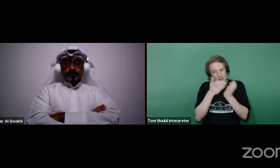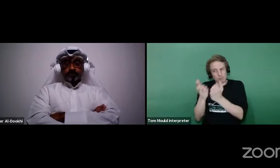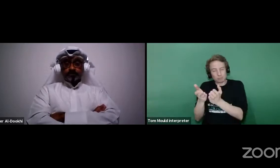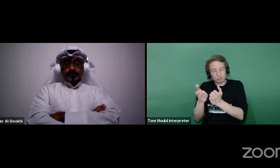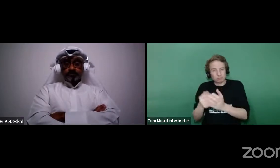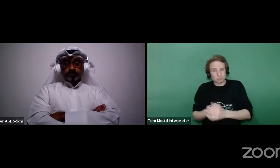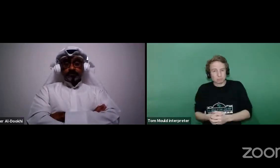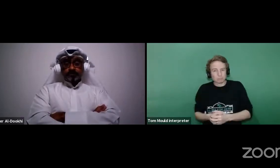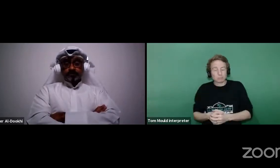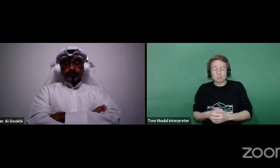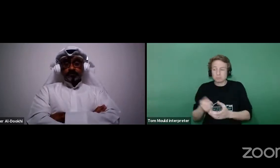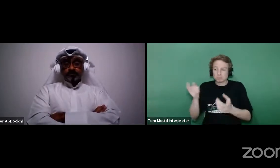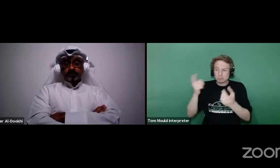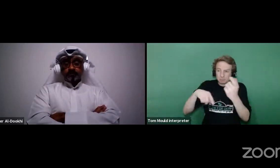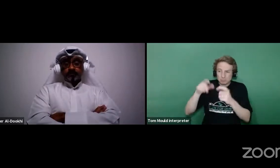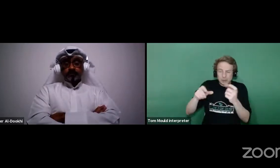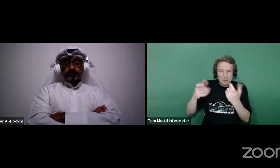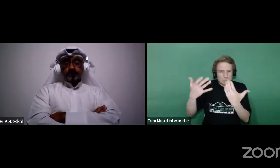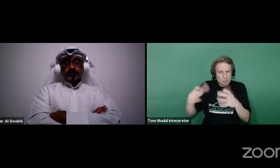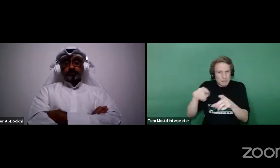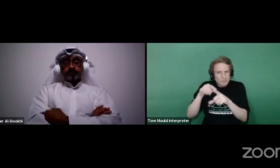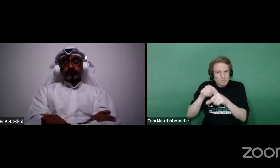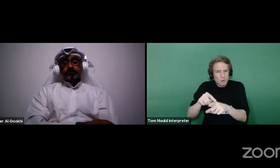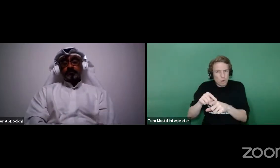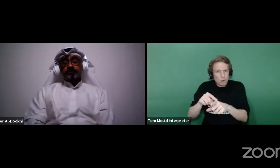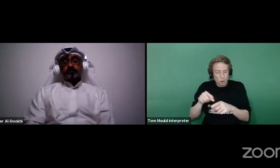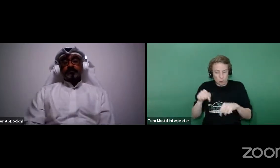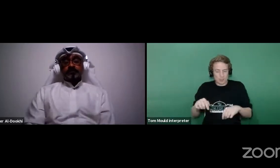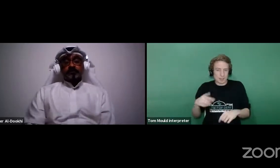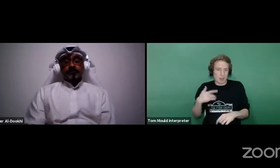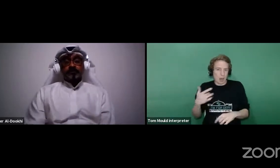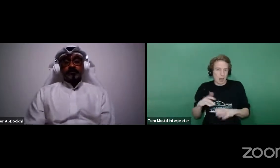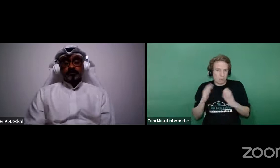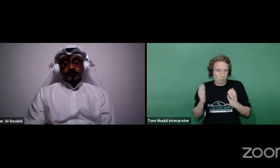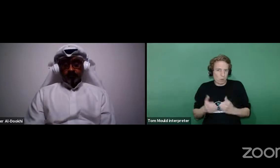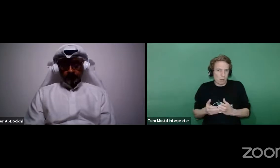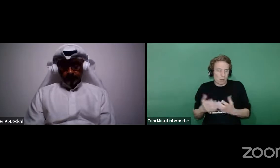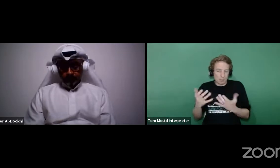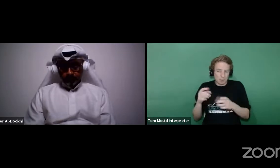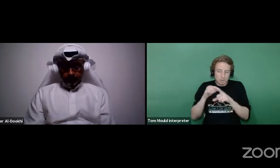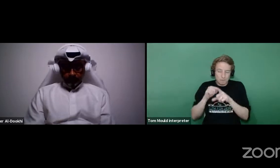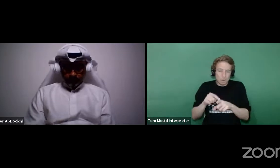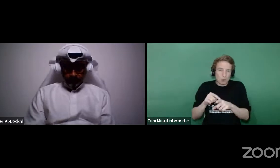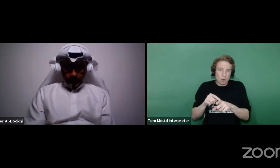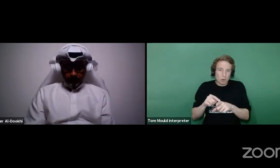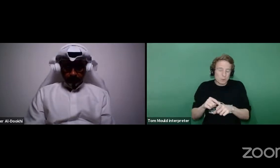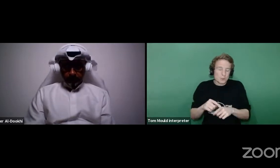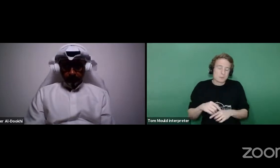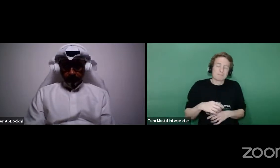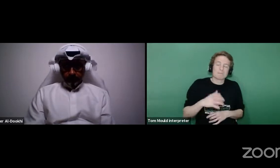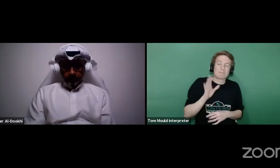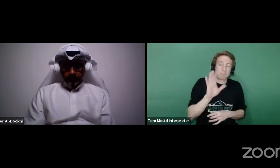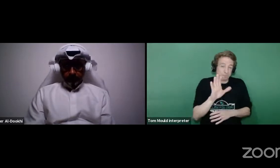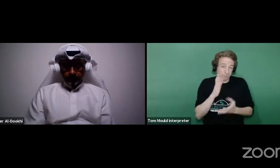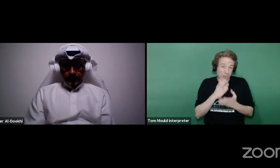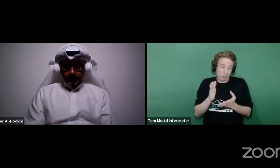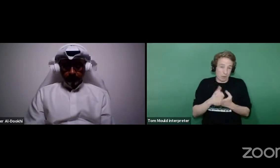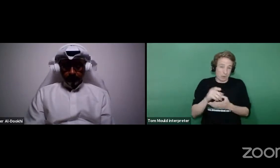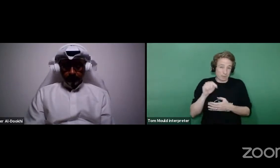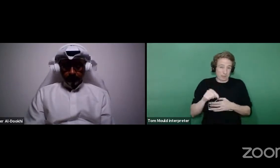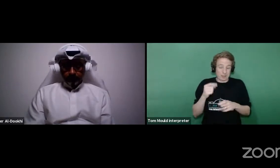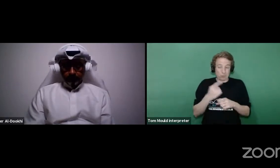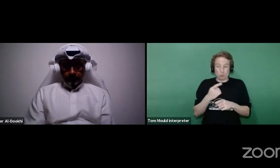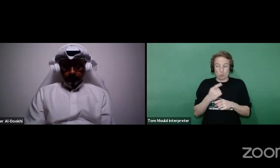in accordance to it in the life of the world. And note that this refers to those who used to act upon